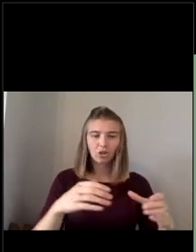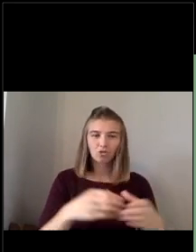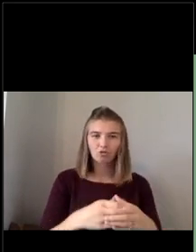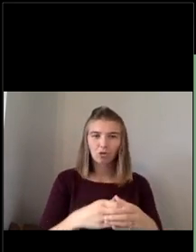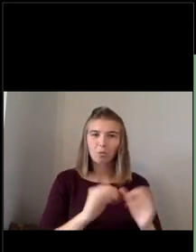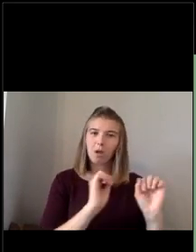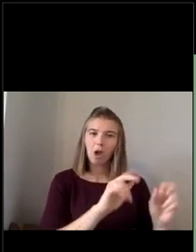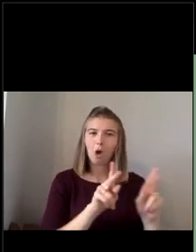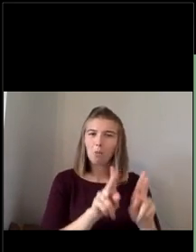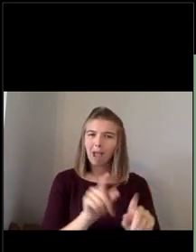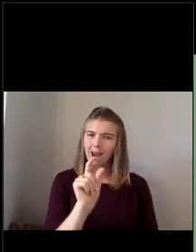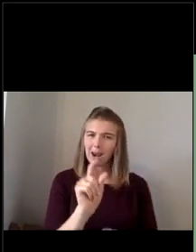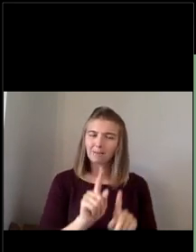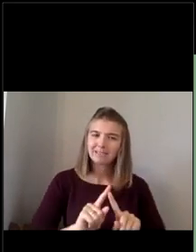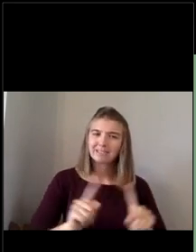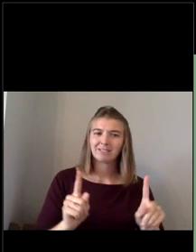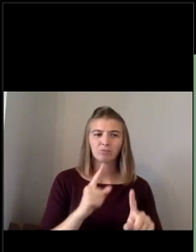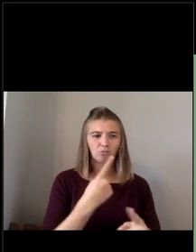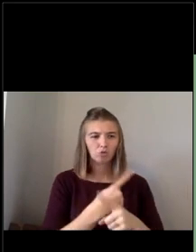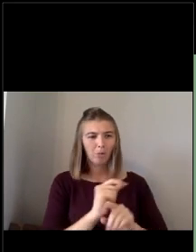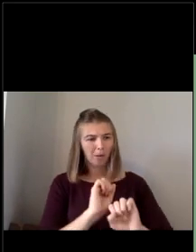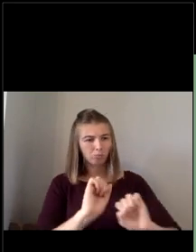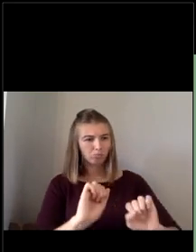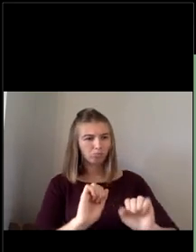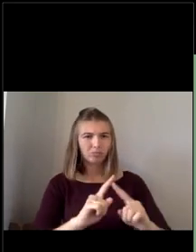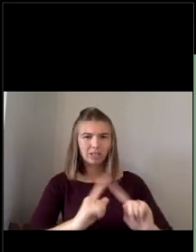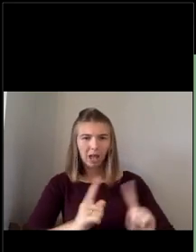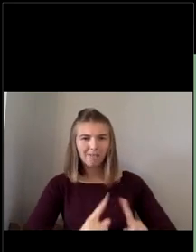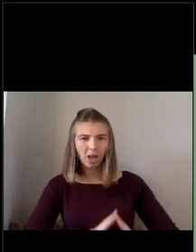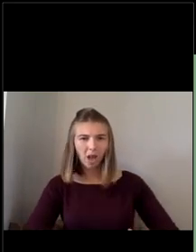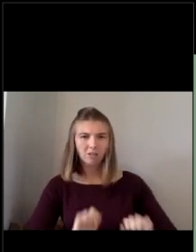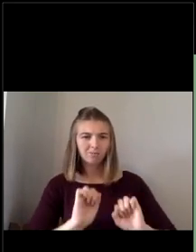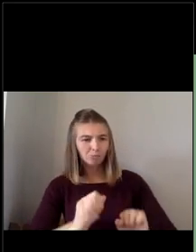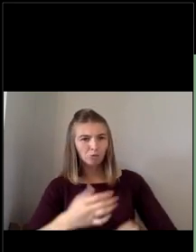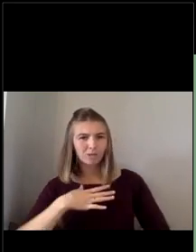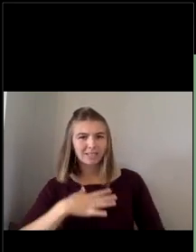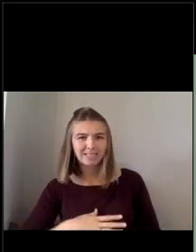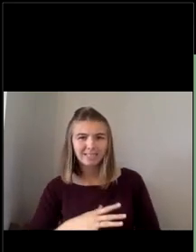know, the diverse needs of her students. For